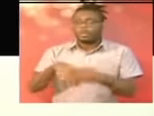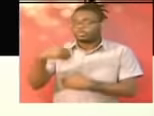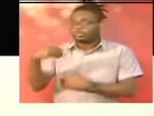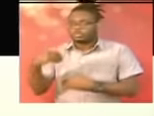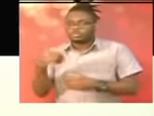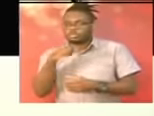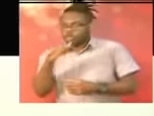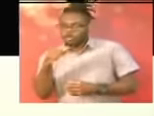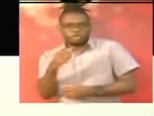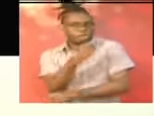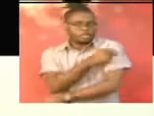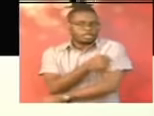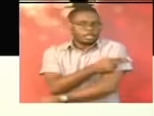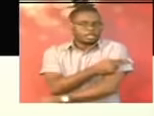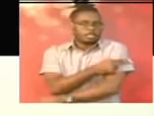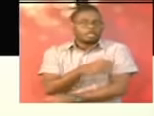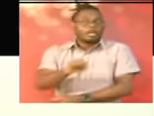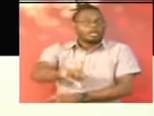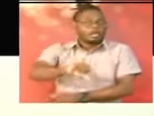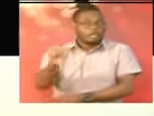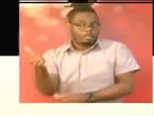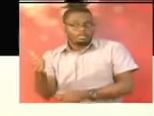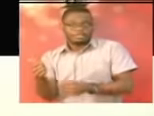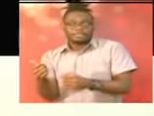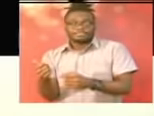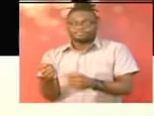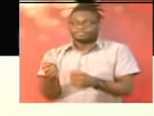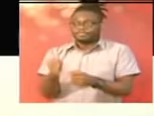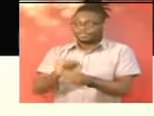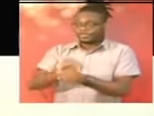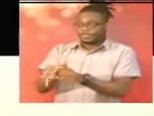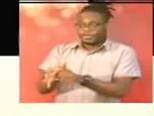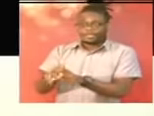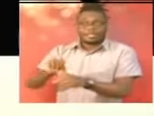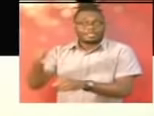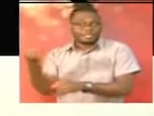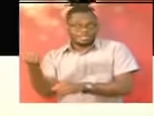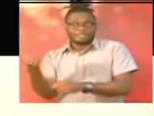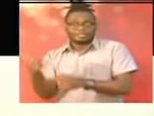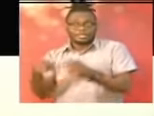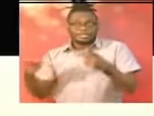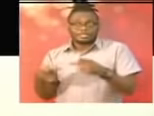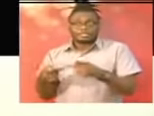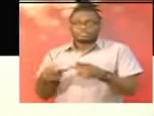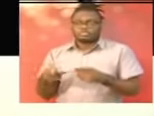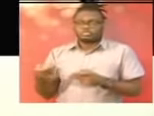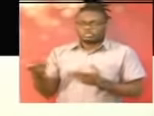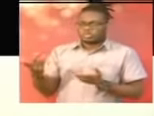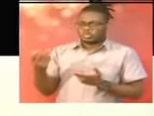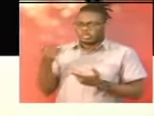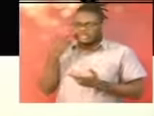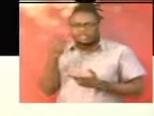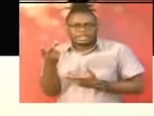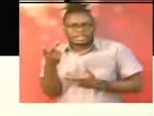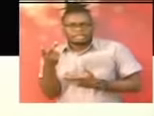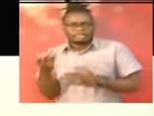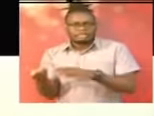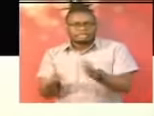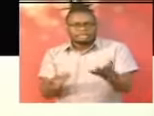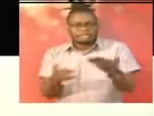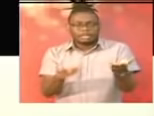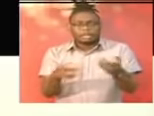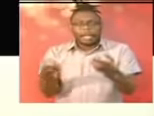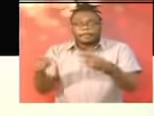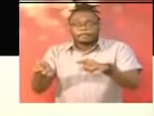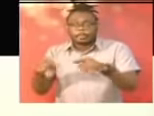are on the decline, which is good news, but if deaths continue, you would have said in the past that the increased death was as a result